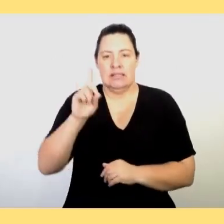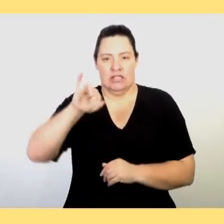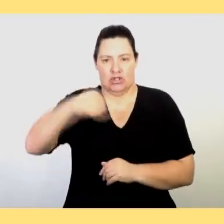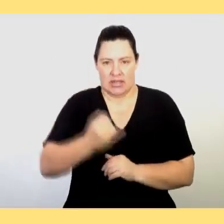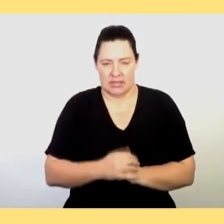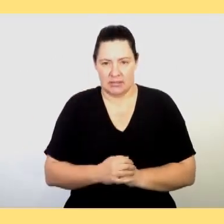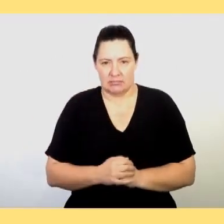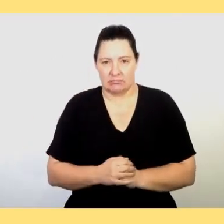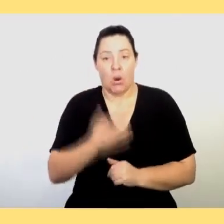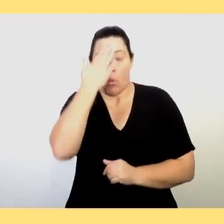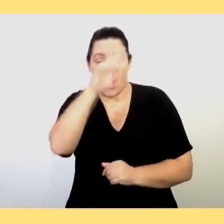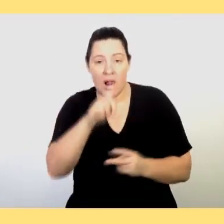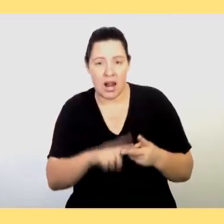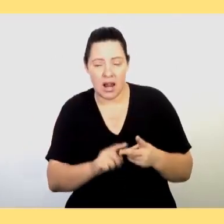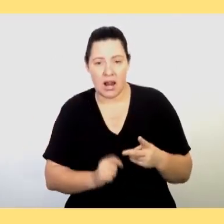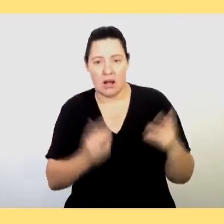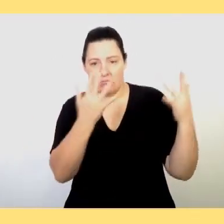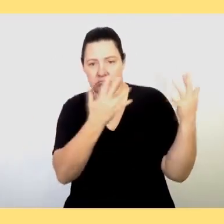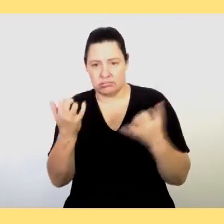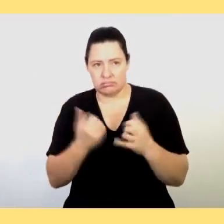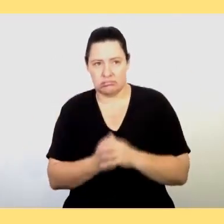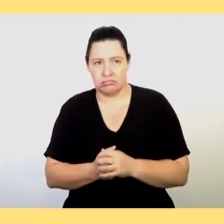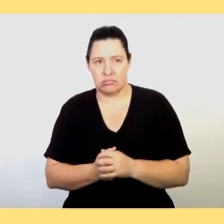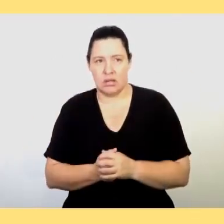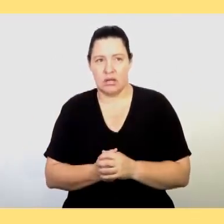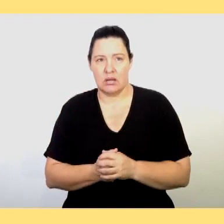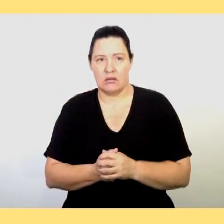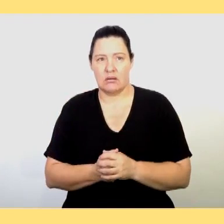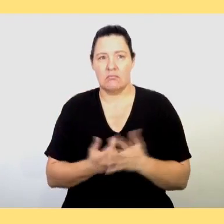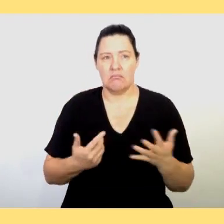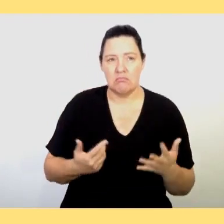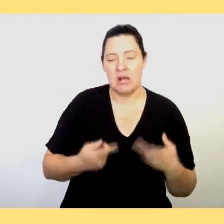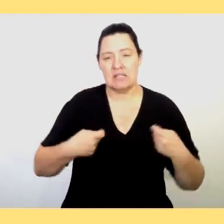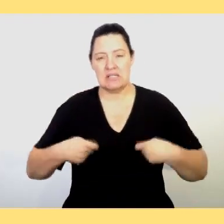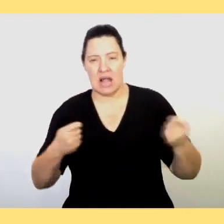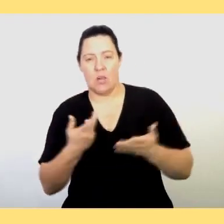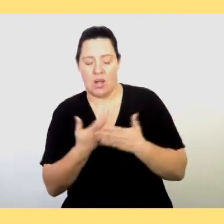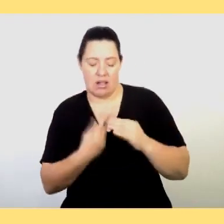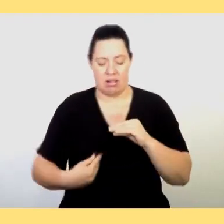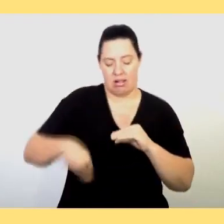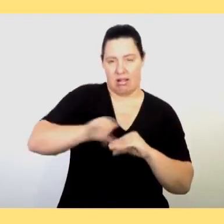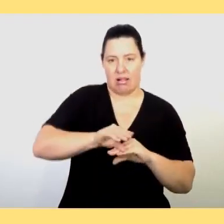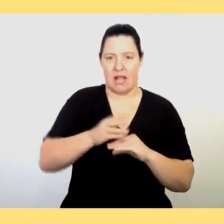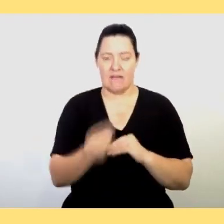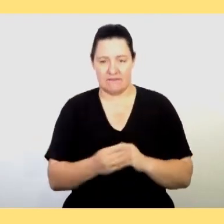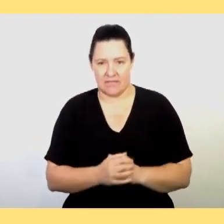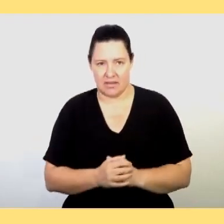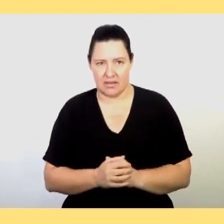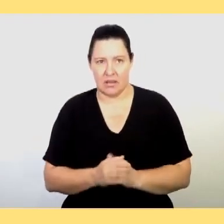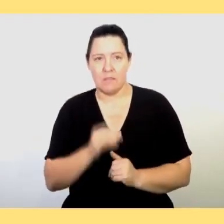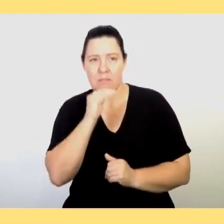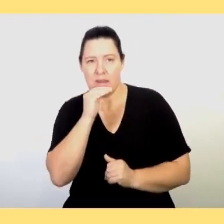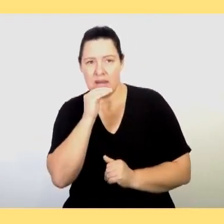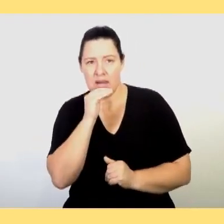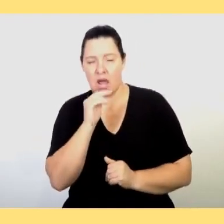the DJ, and you already know the calculation of sales when given the markup. Some of you have a method